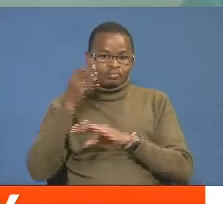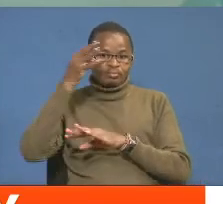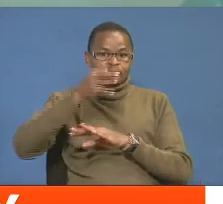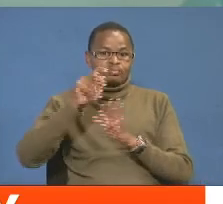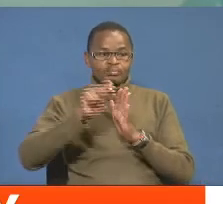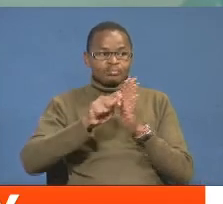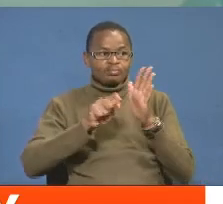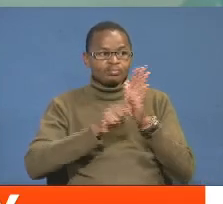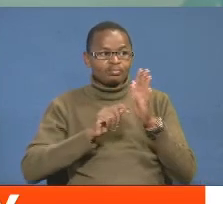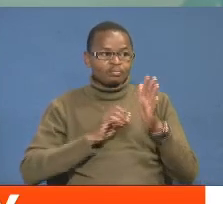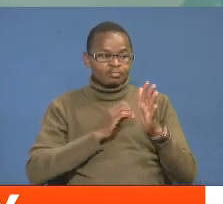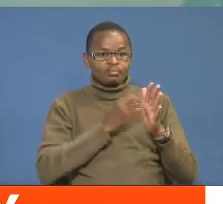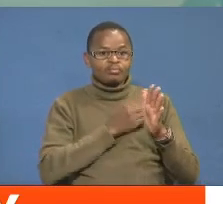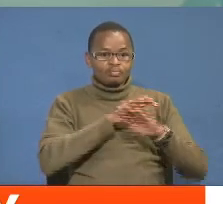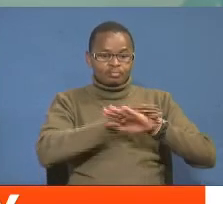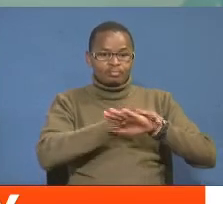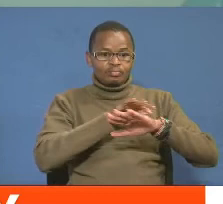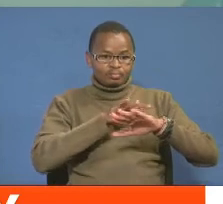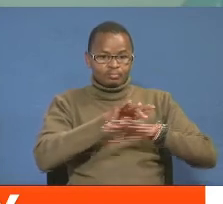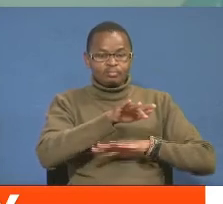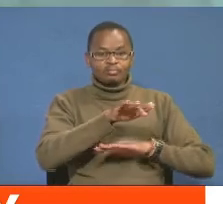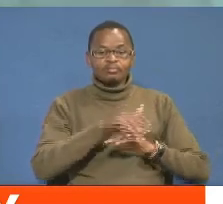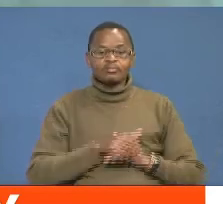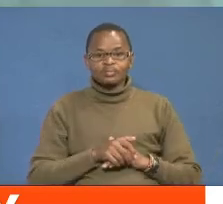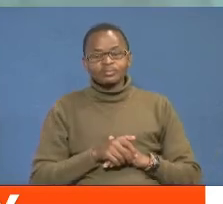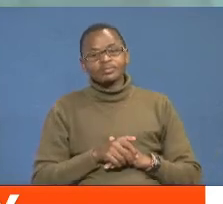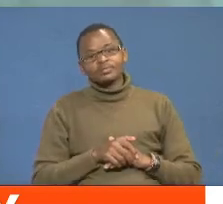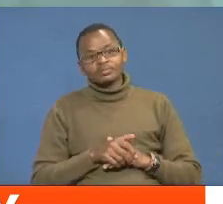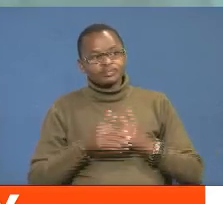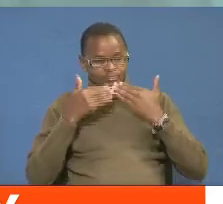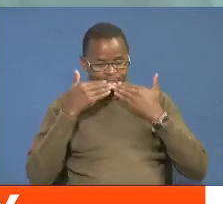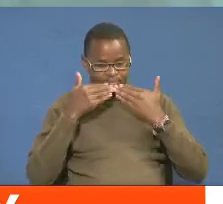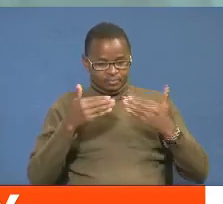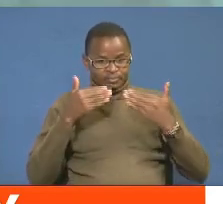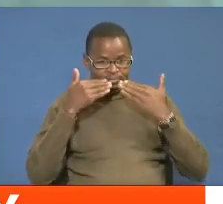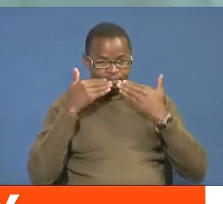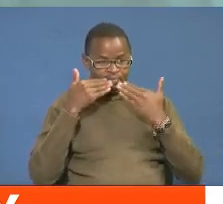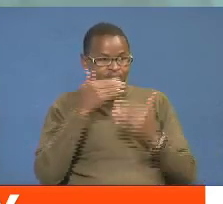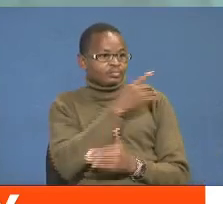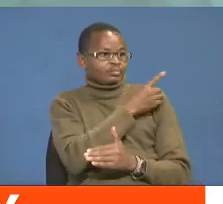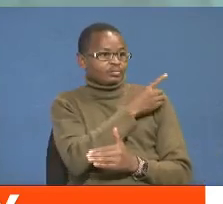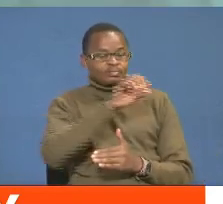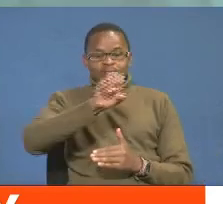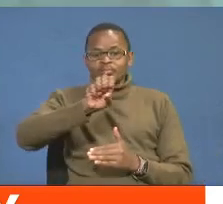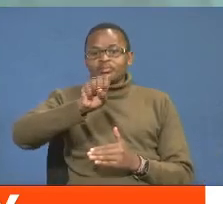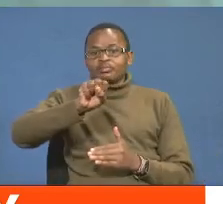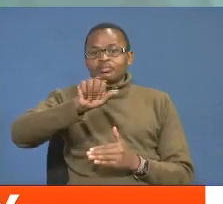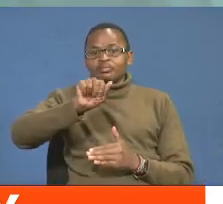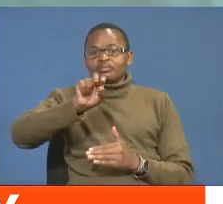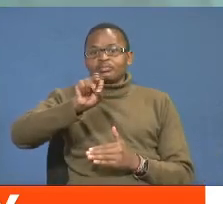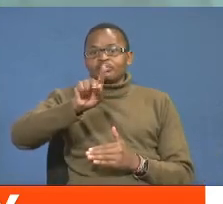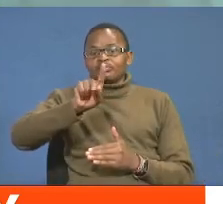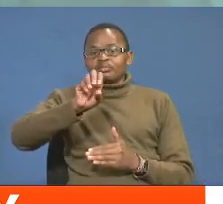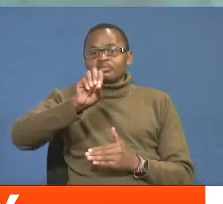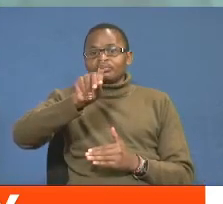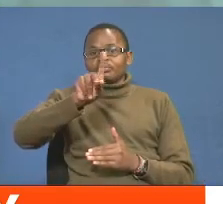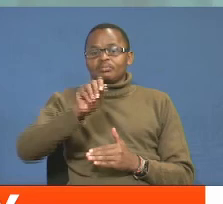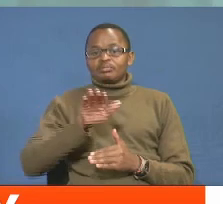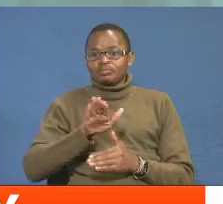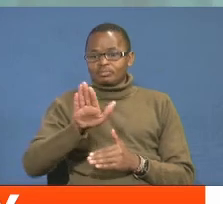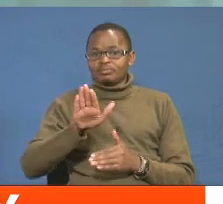in terms of getting infected. All right. Thank you so much, Dr. Songok, for making time and giving us